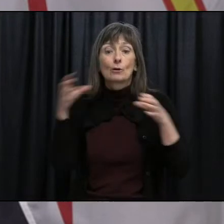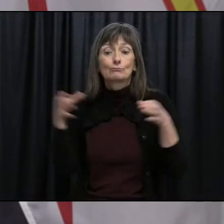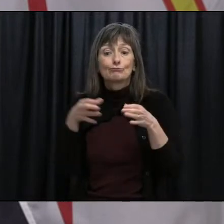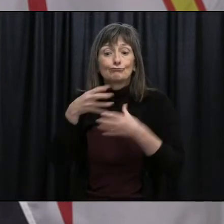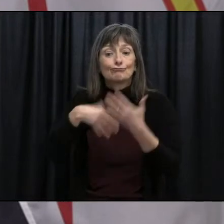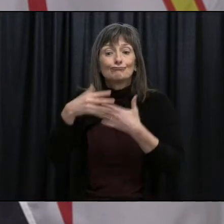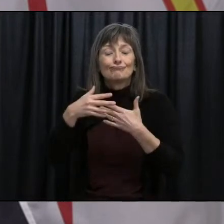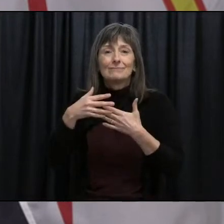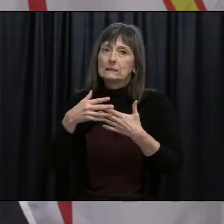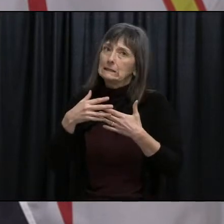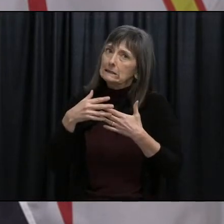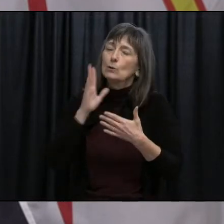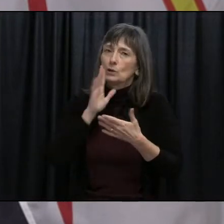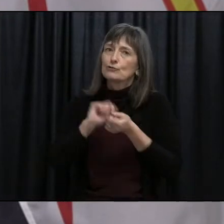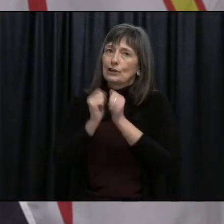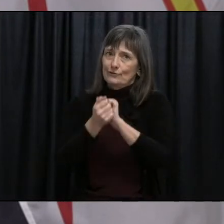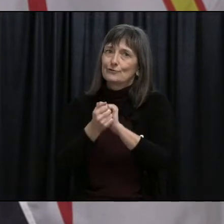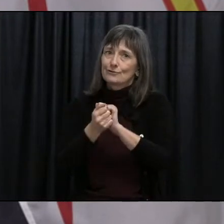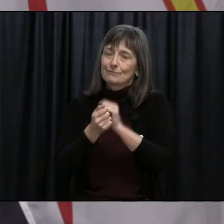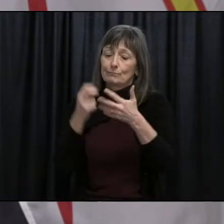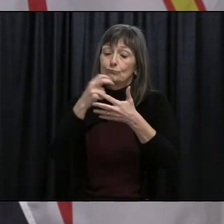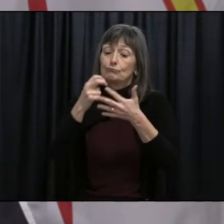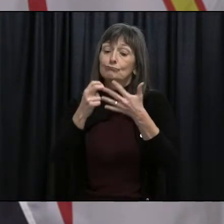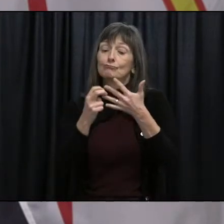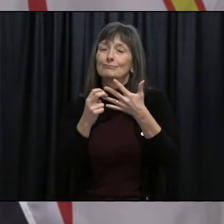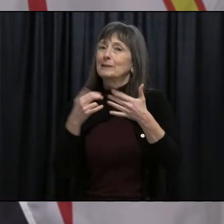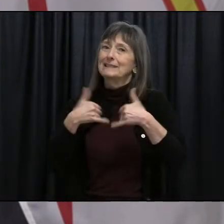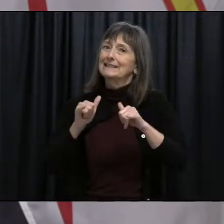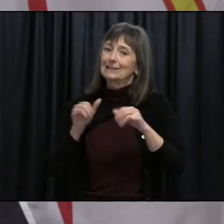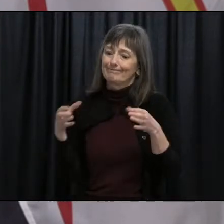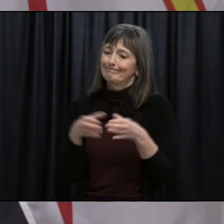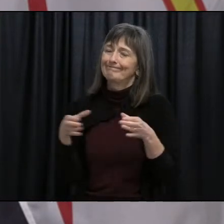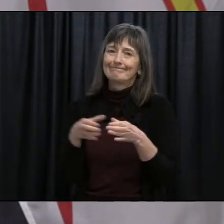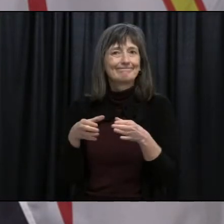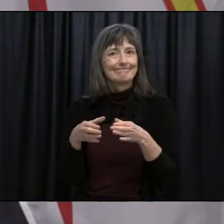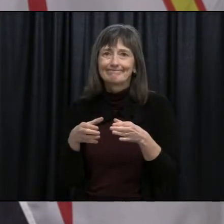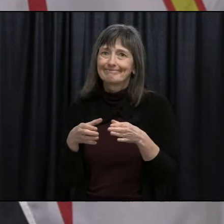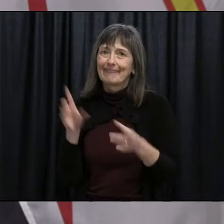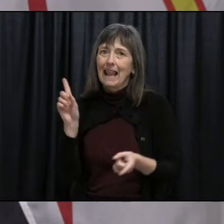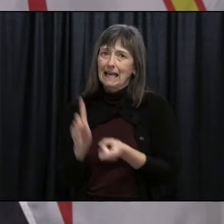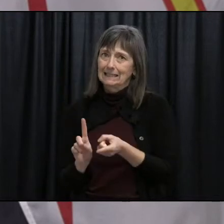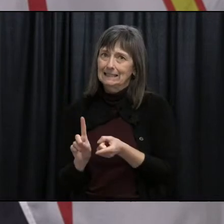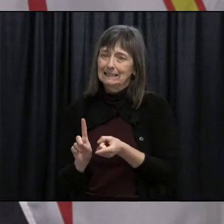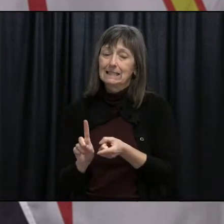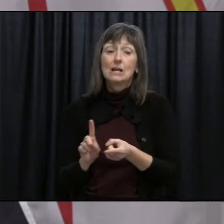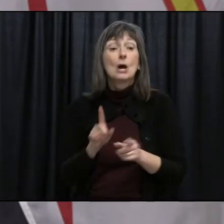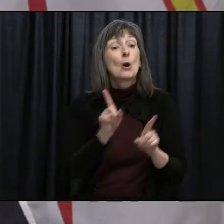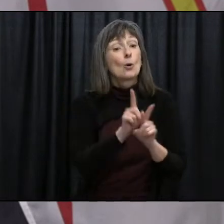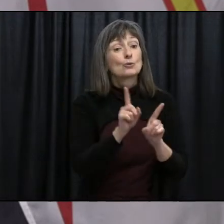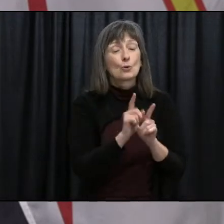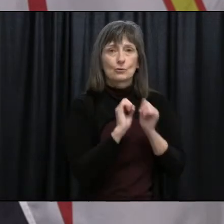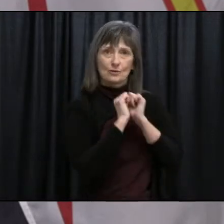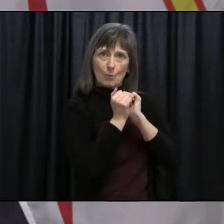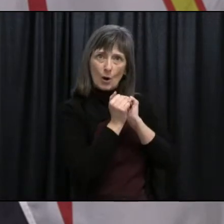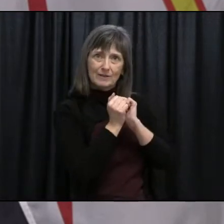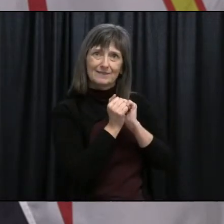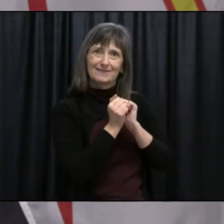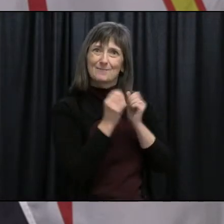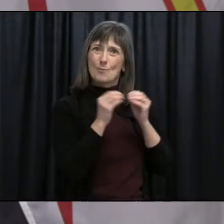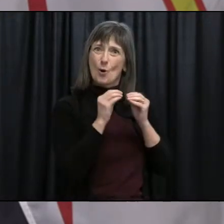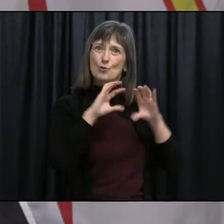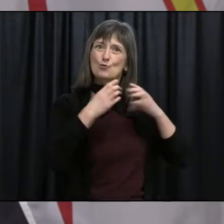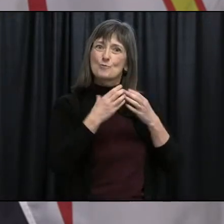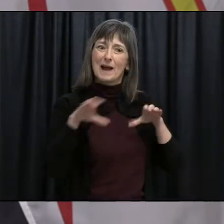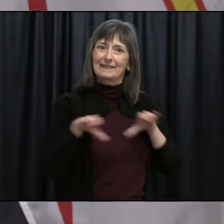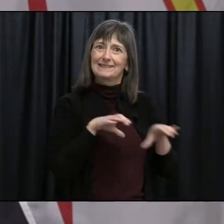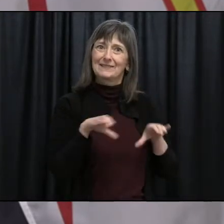look at with regard to those situations where people get together in groups, such as sports. So we do need